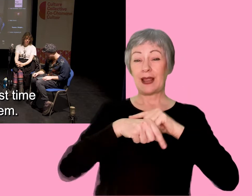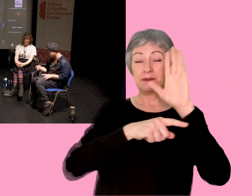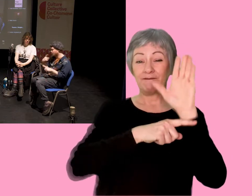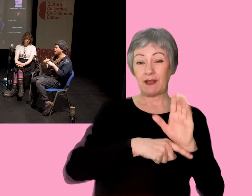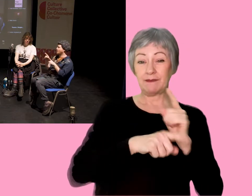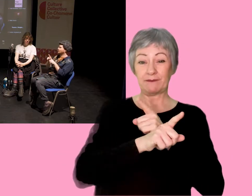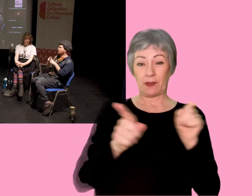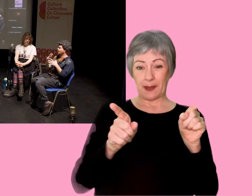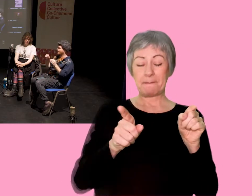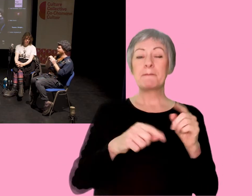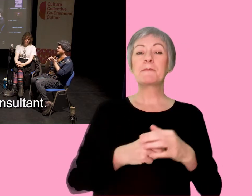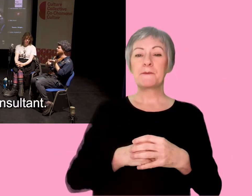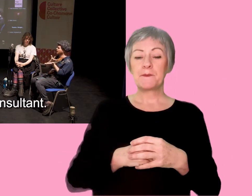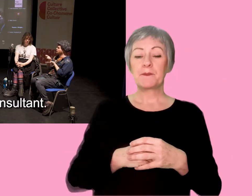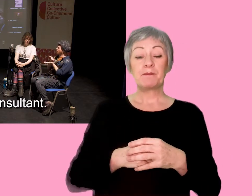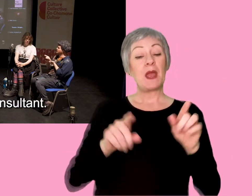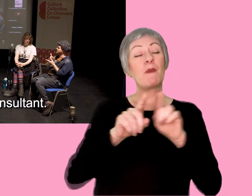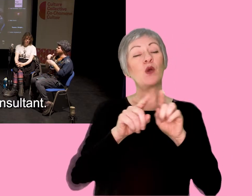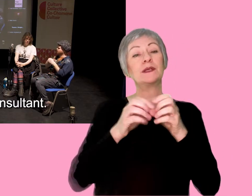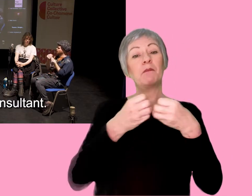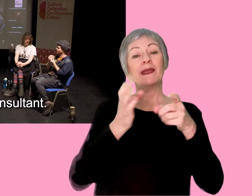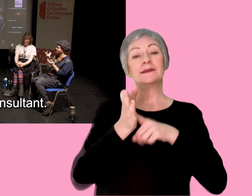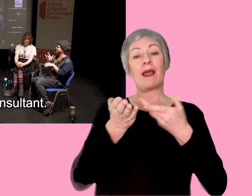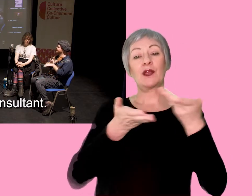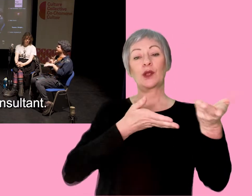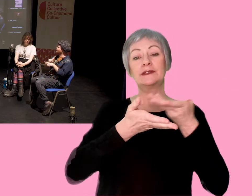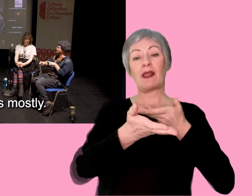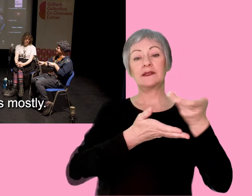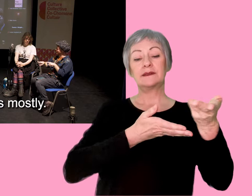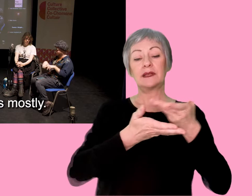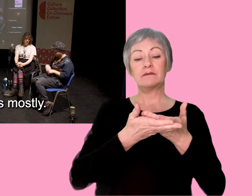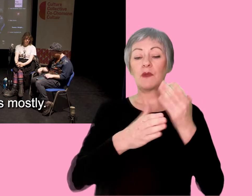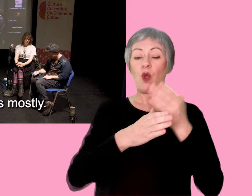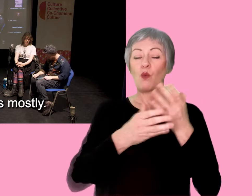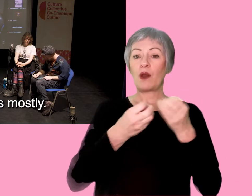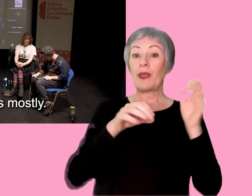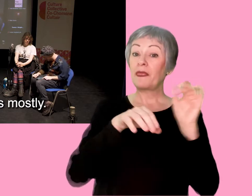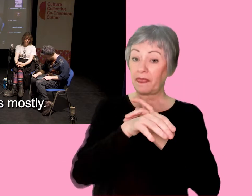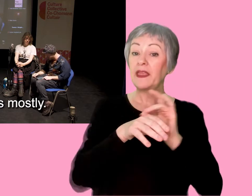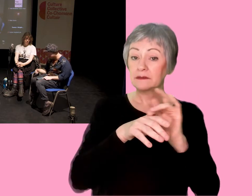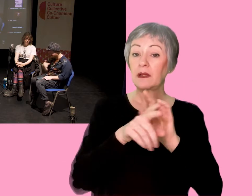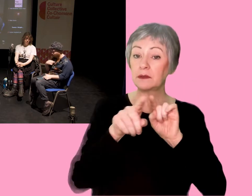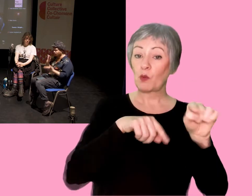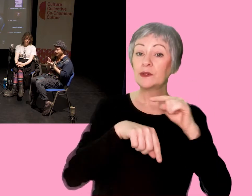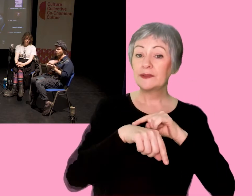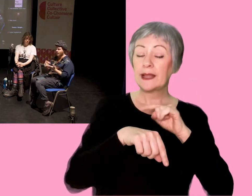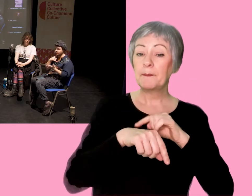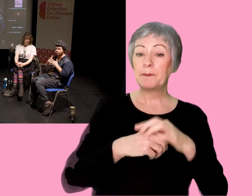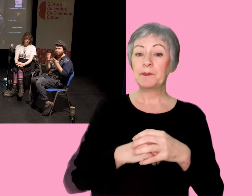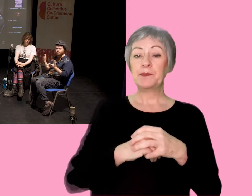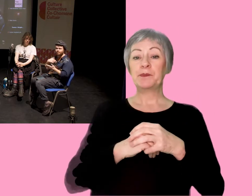them. And I'm also a BSL consultant, so I work with theatres mostly.